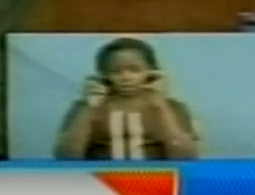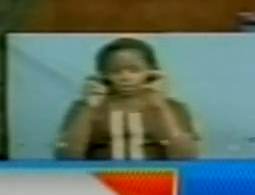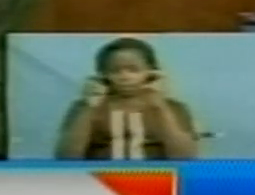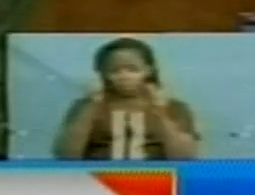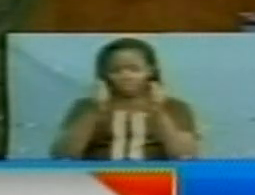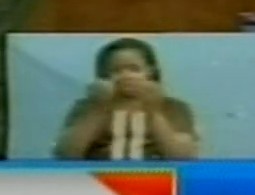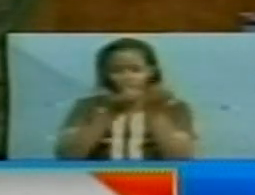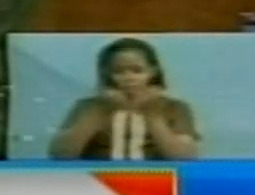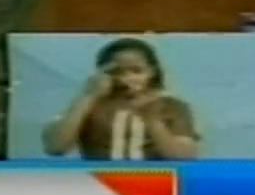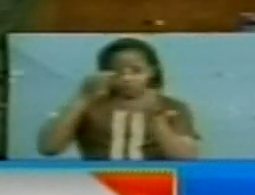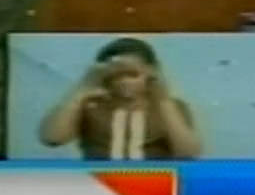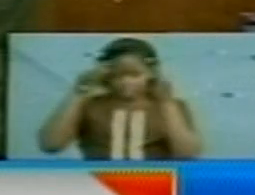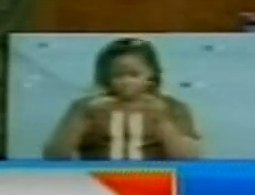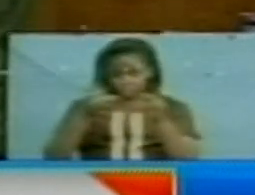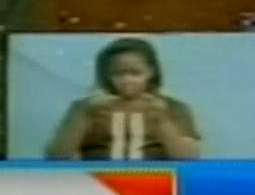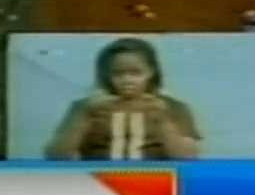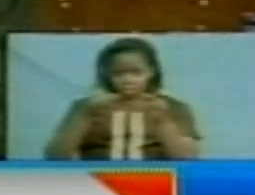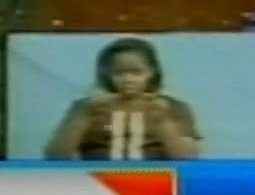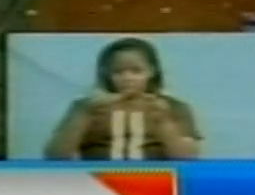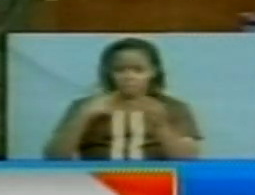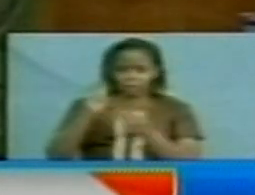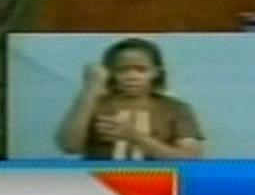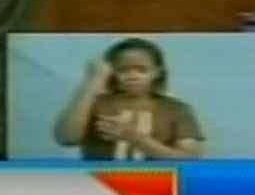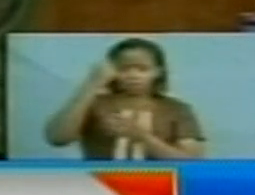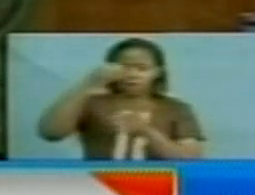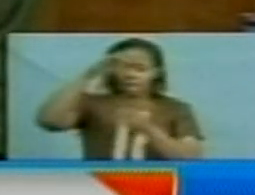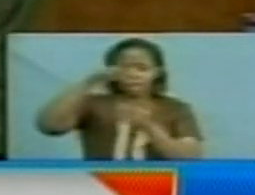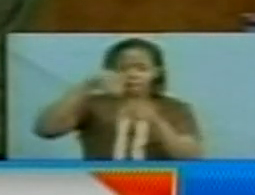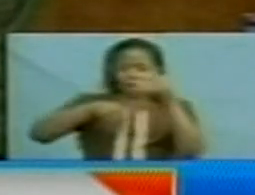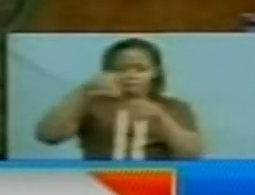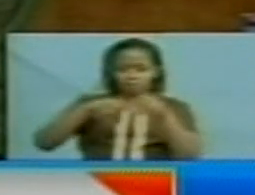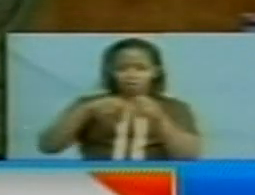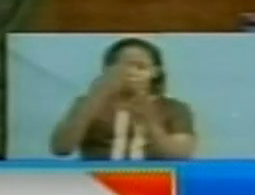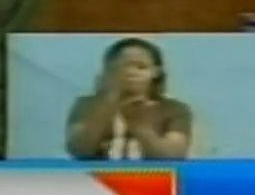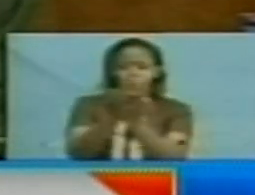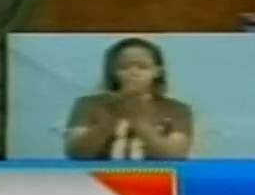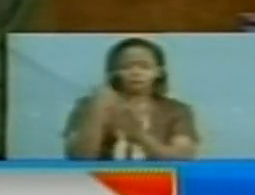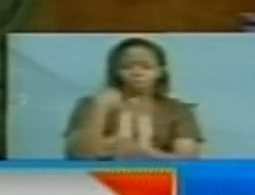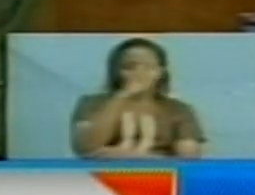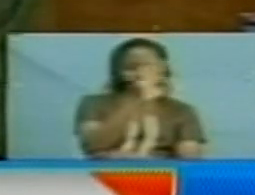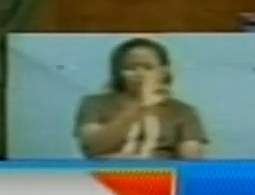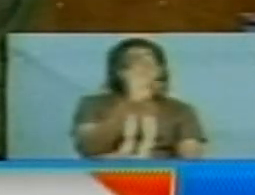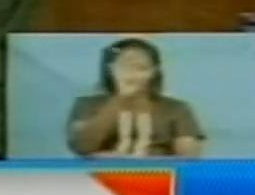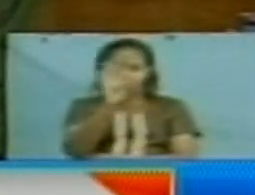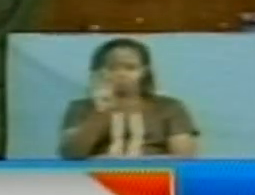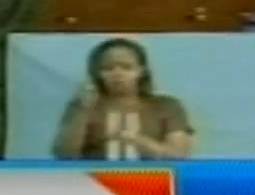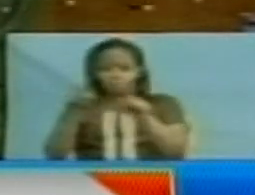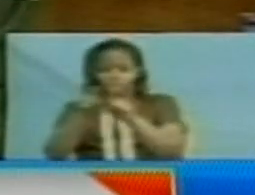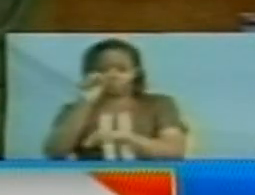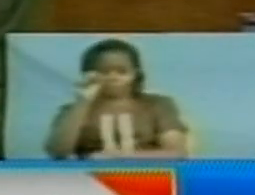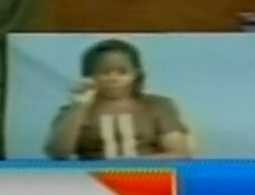determination in presidential election petitions number 3, 4, and 5